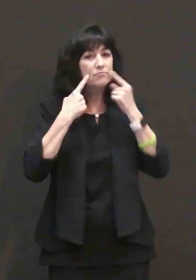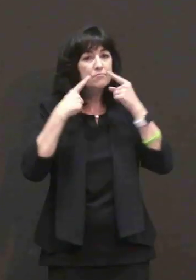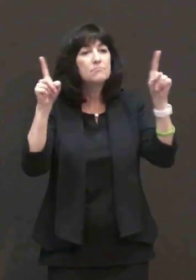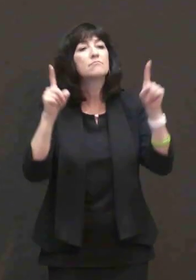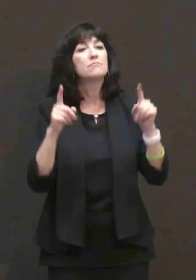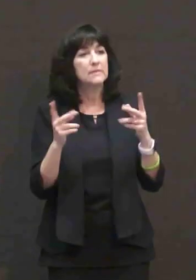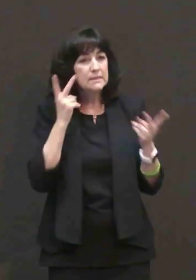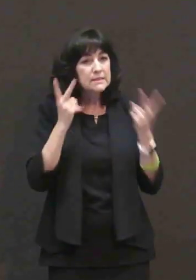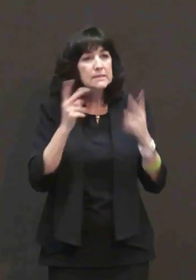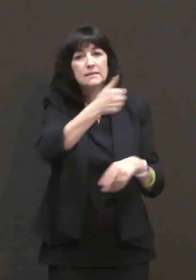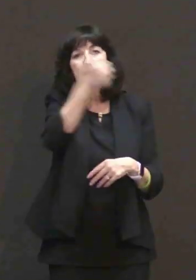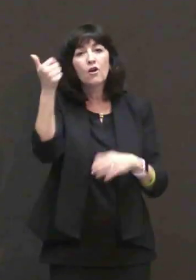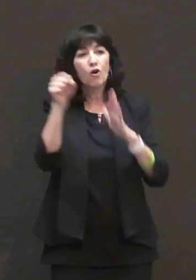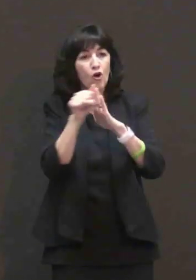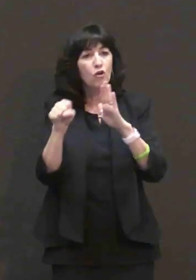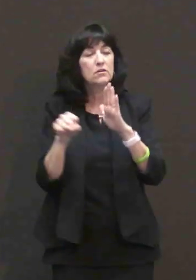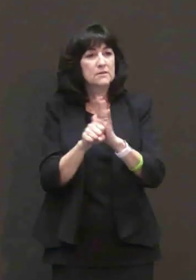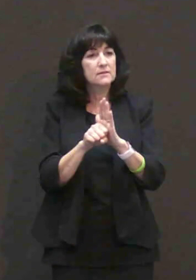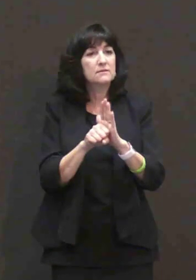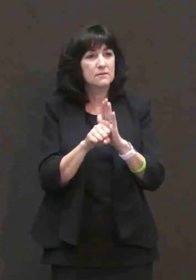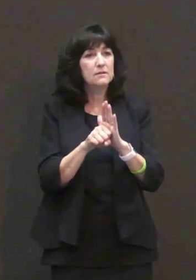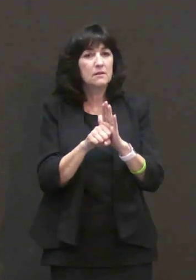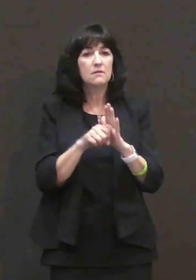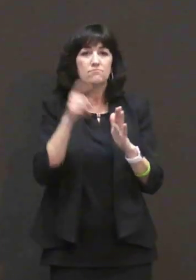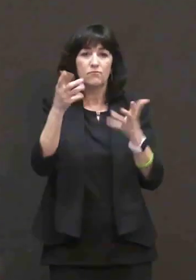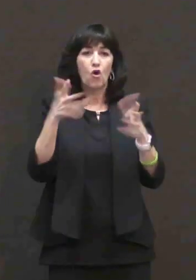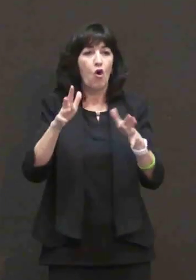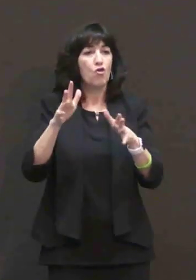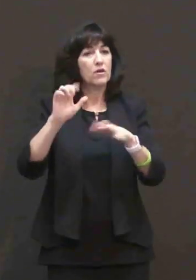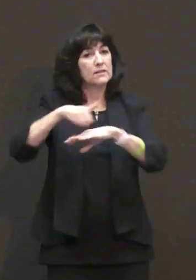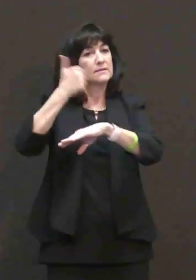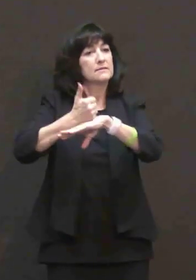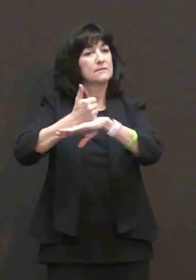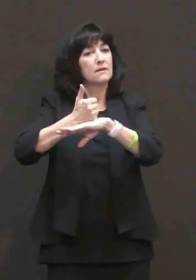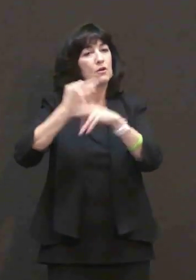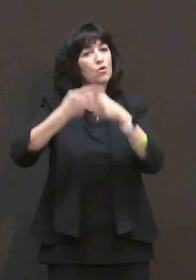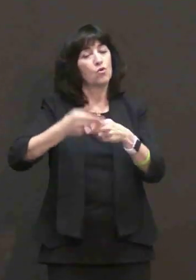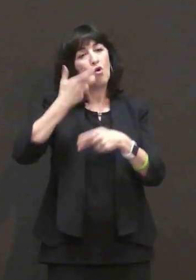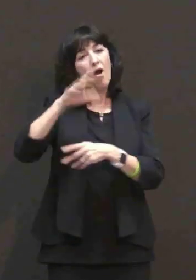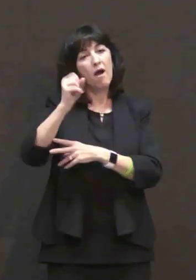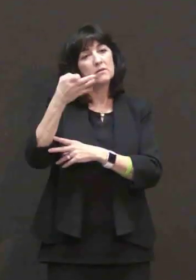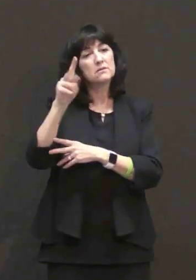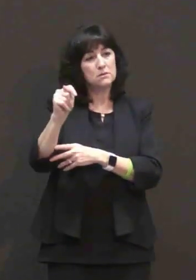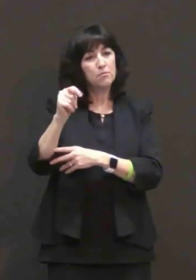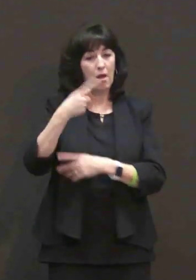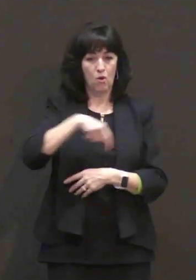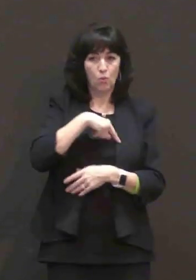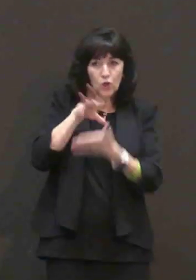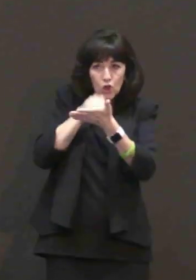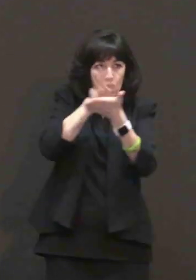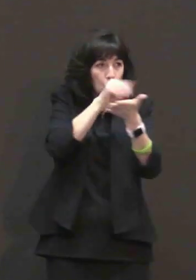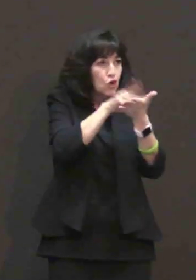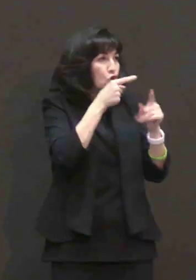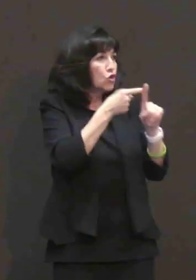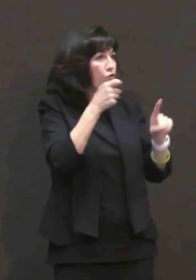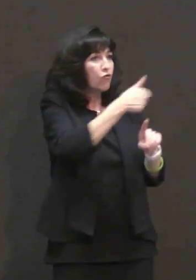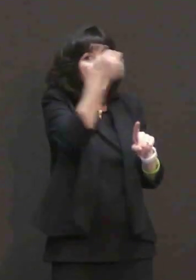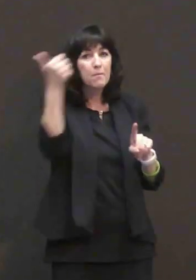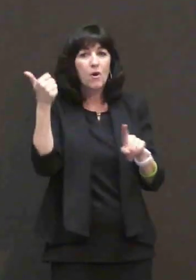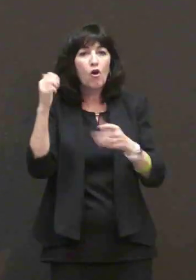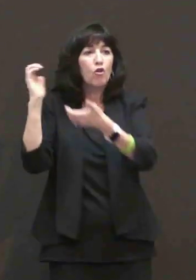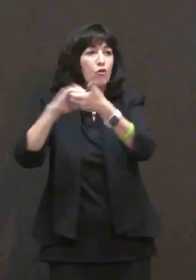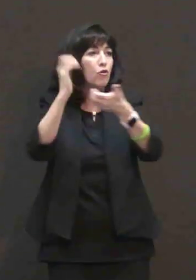York, Florida, Michigan, and other places that have already had some of these hot spots. And we want to make sure Delaware learns everything we can from talking to our